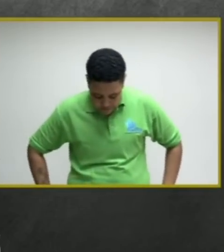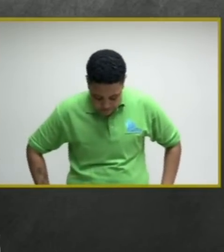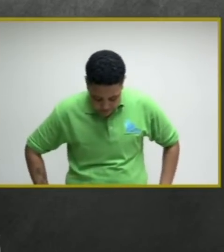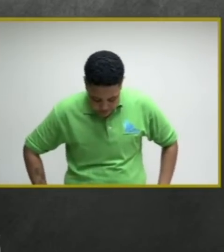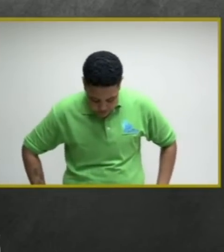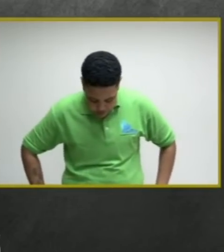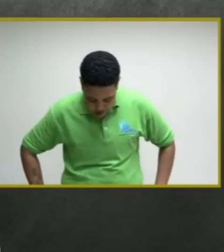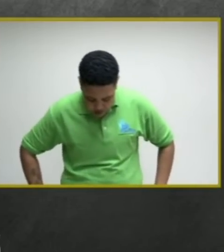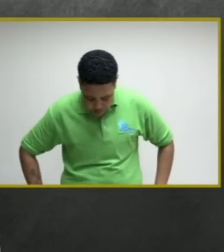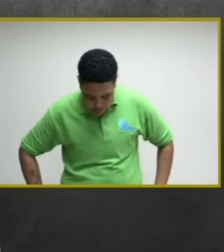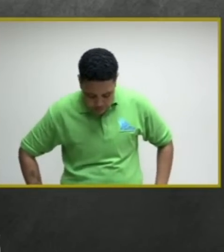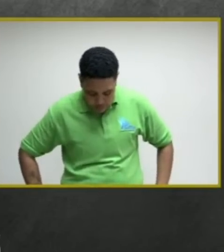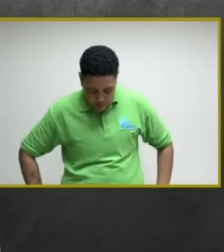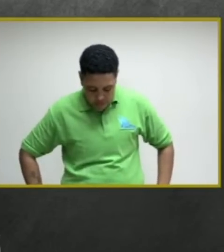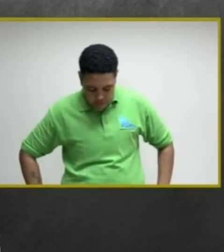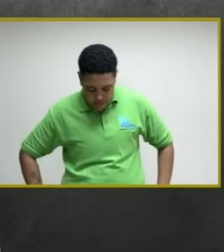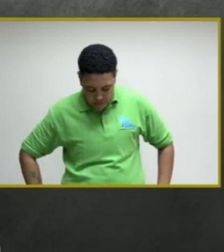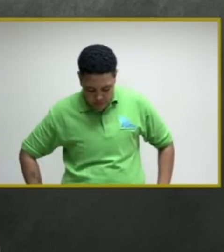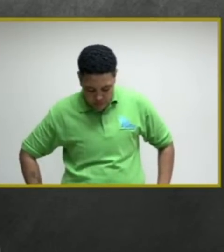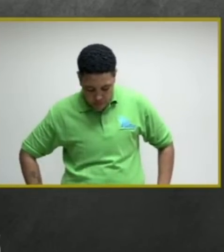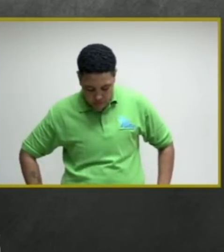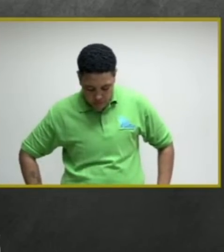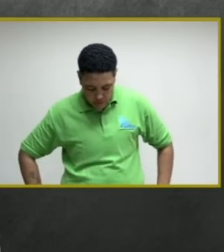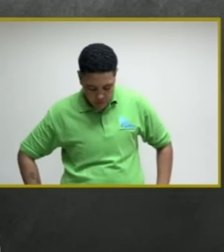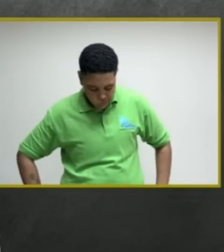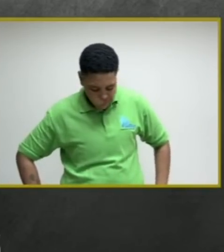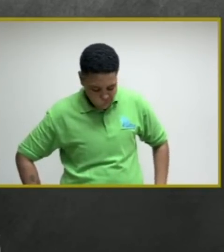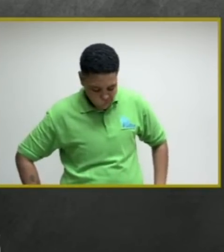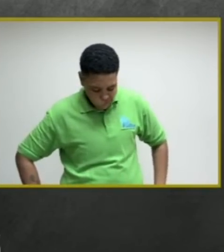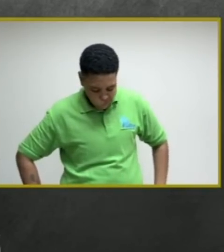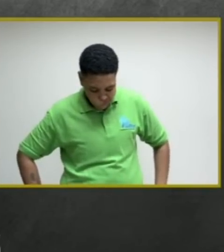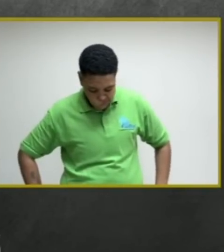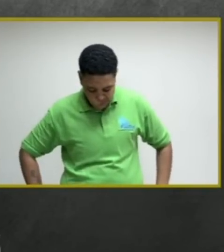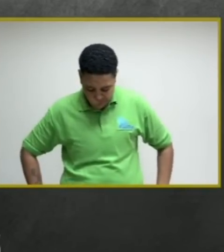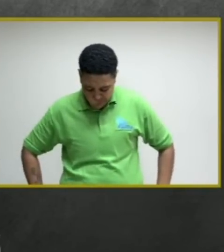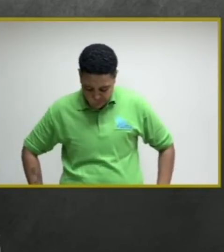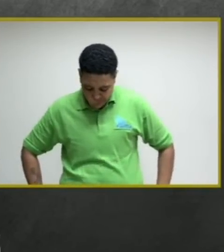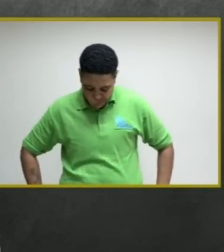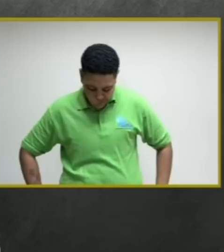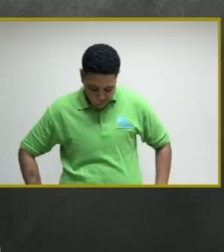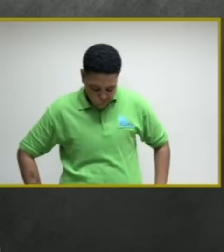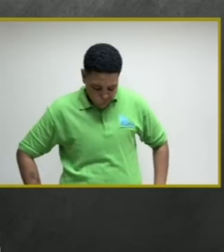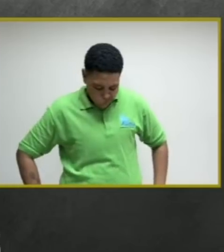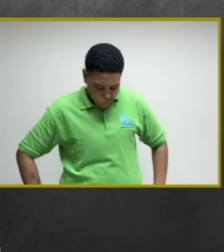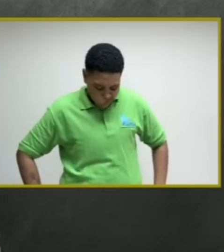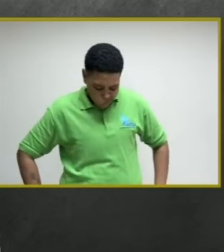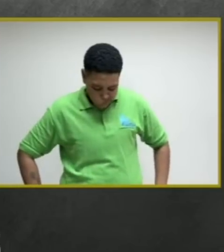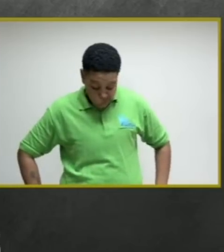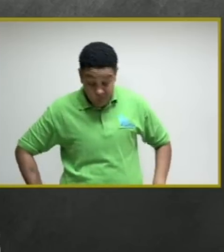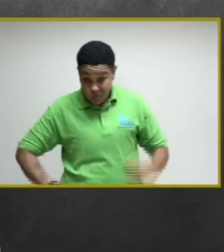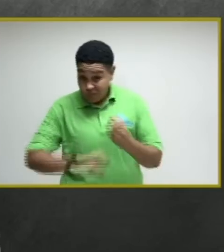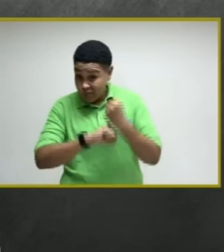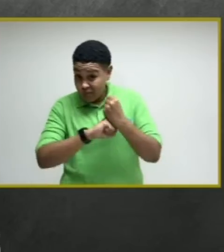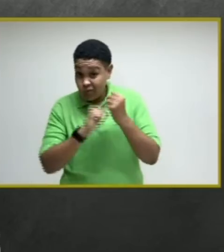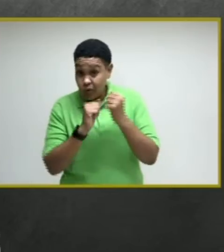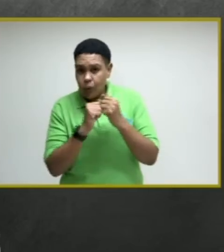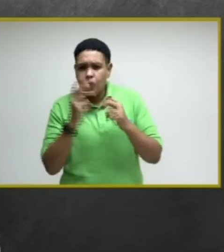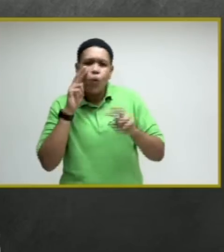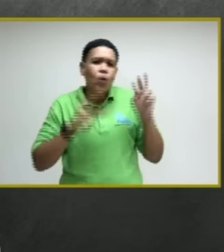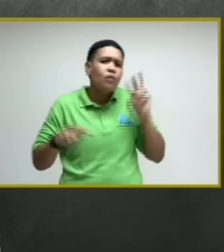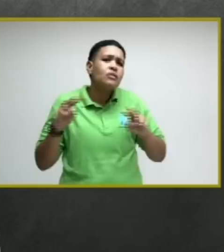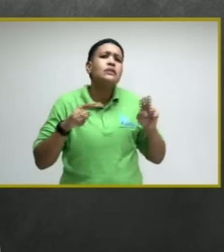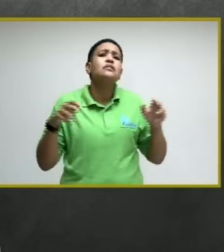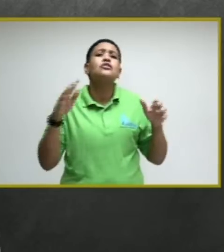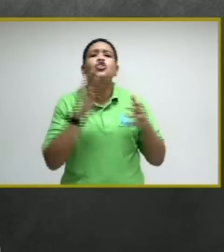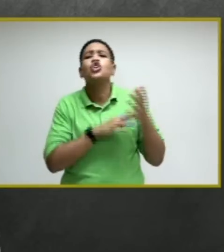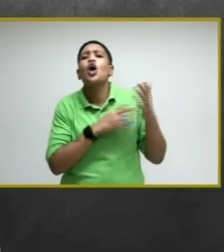assist with and oversee the scheduling of the vaccination sites, the communication of vaccination sites, and